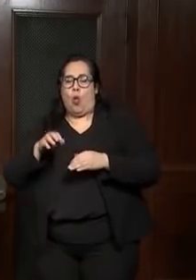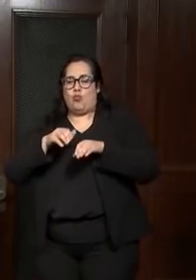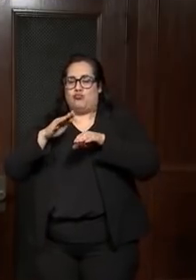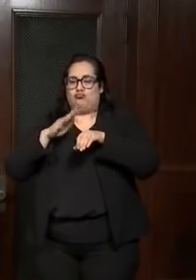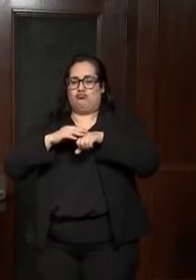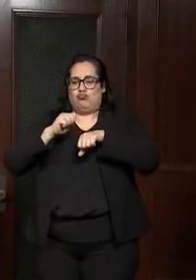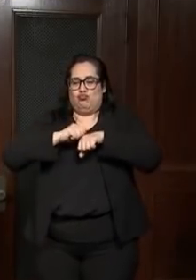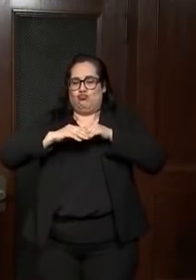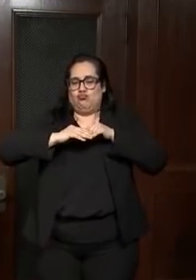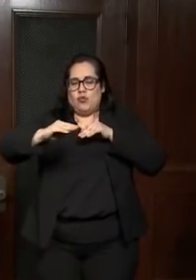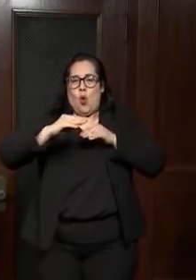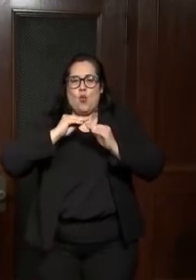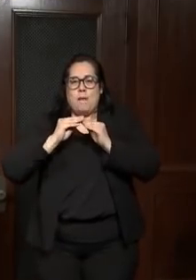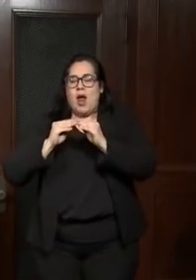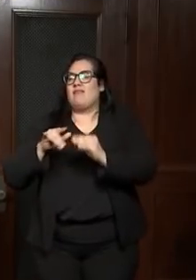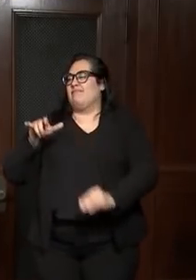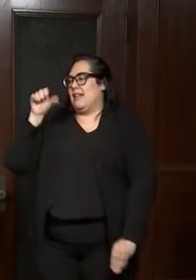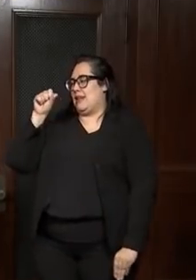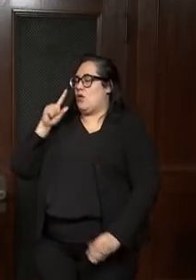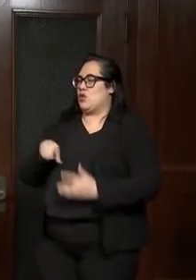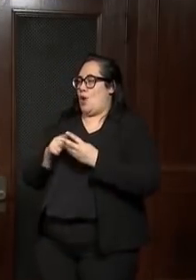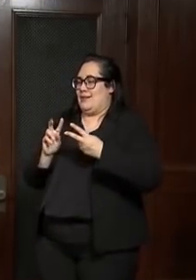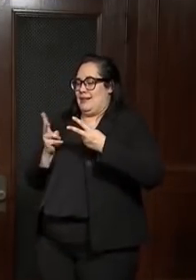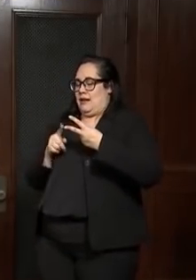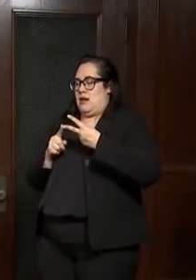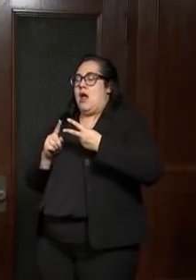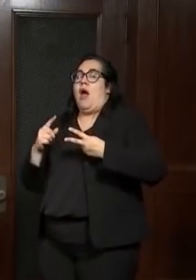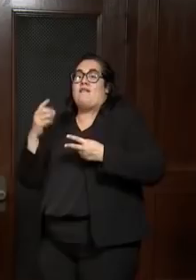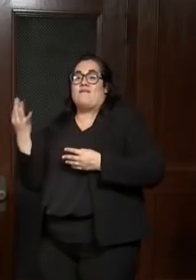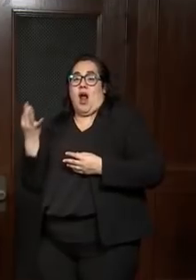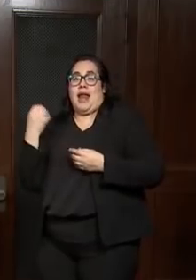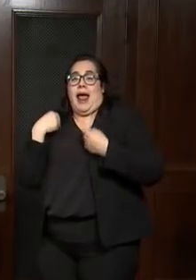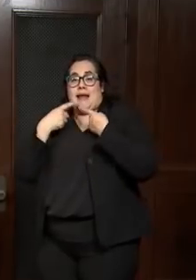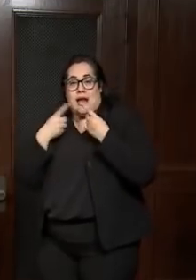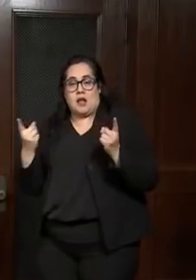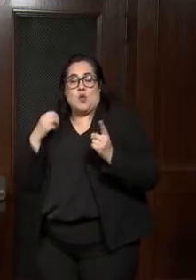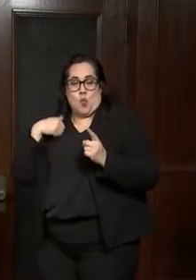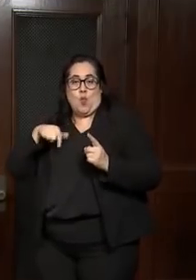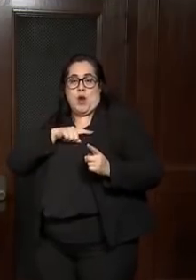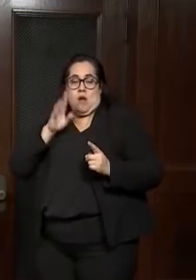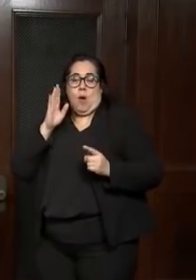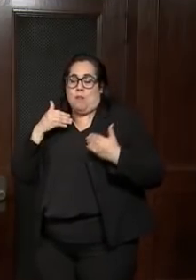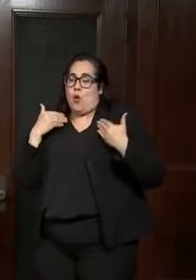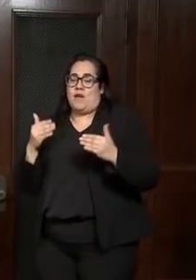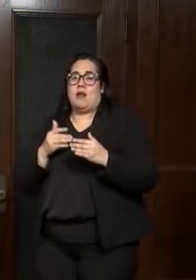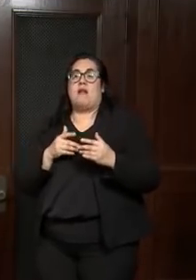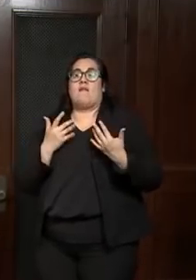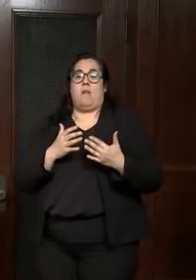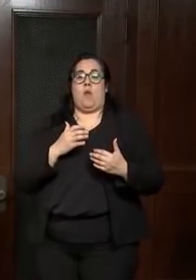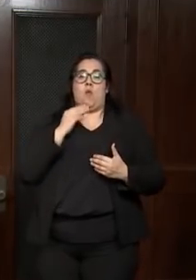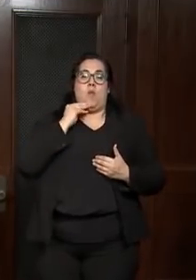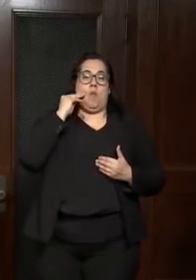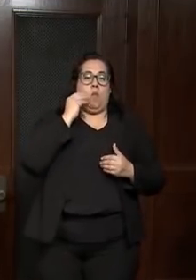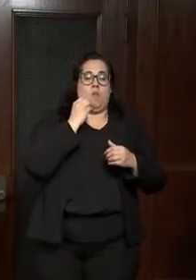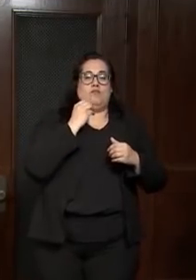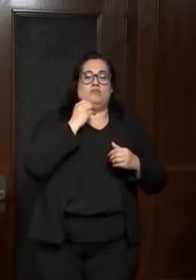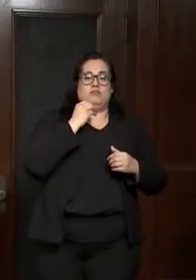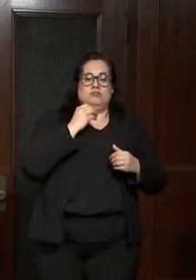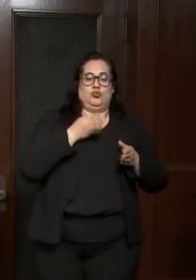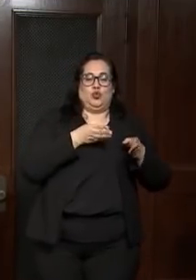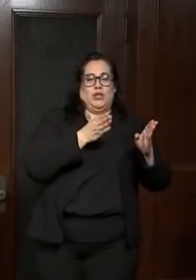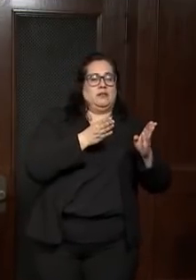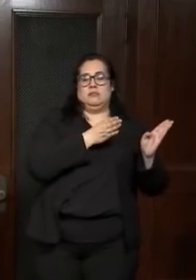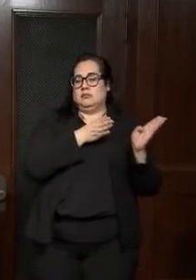that? Absolutely, Steve. Let me start with the second one. On Friday, I announced that we were moving from residential streets to some of our main